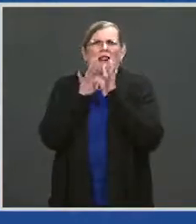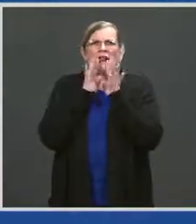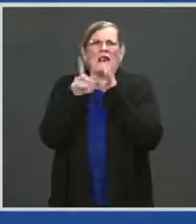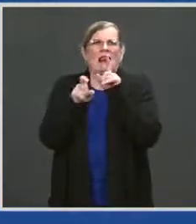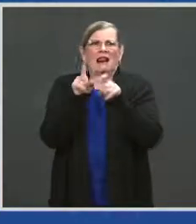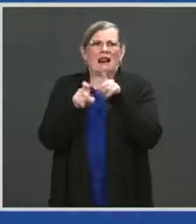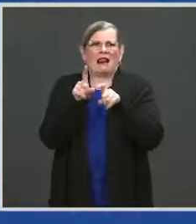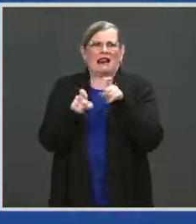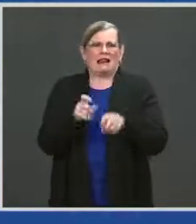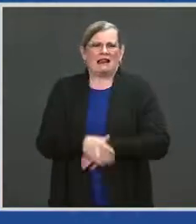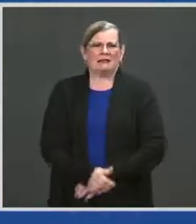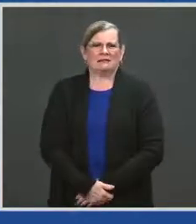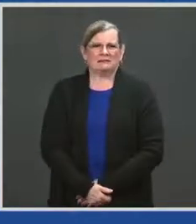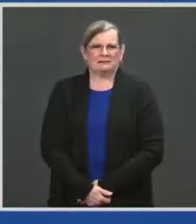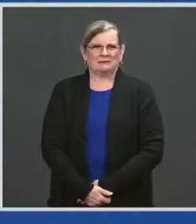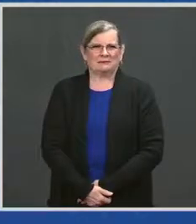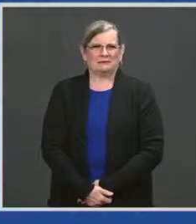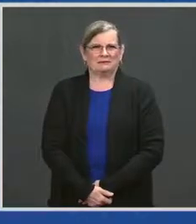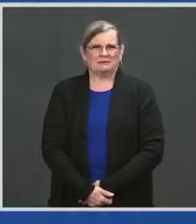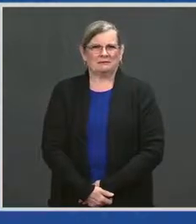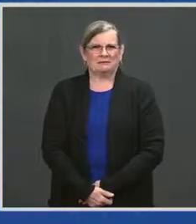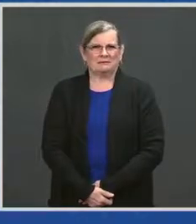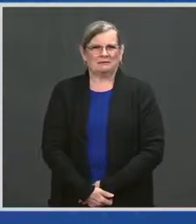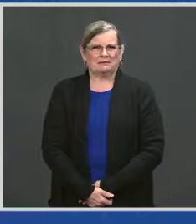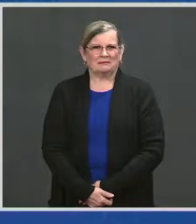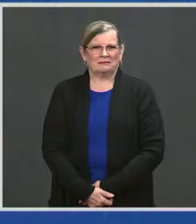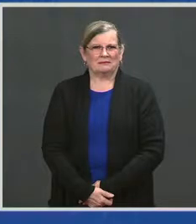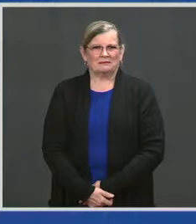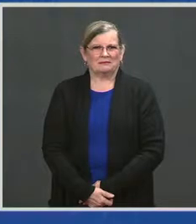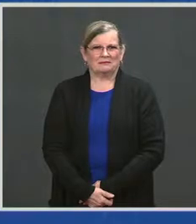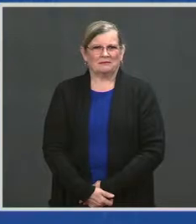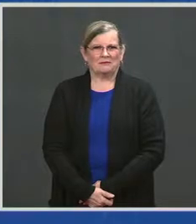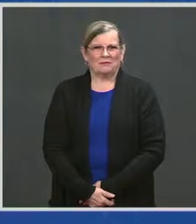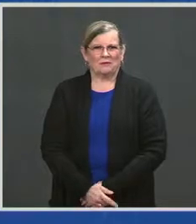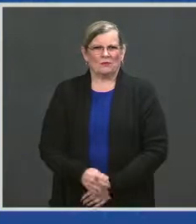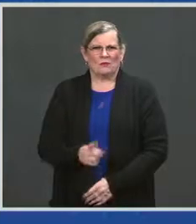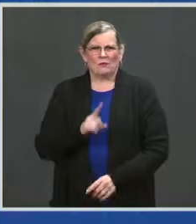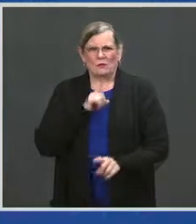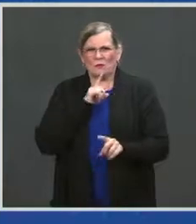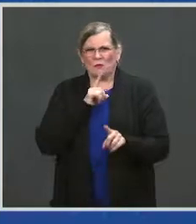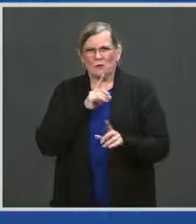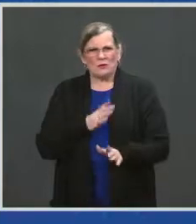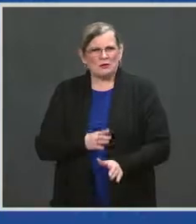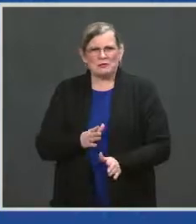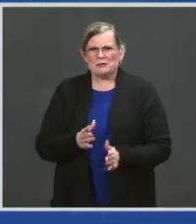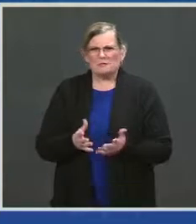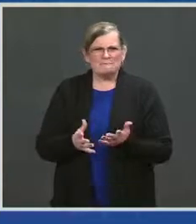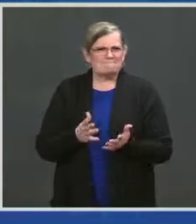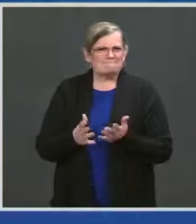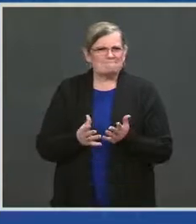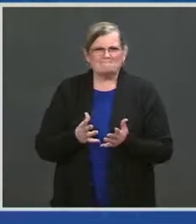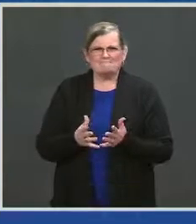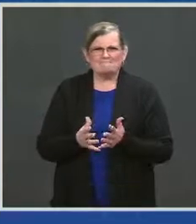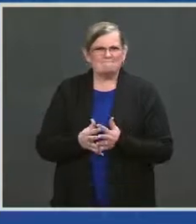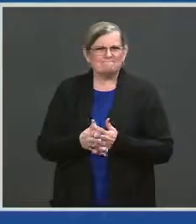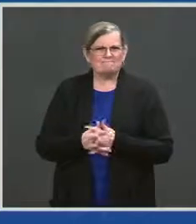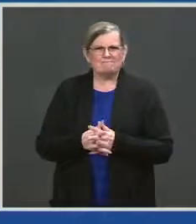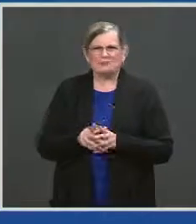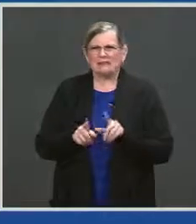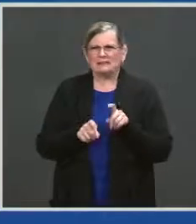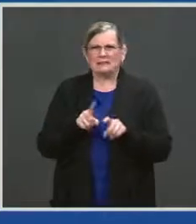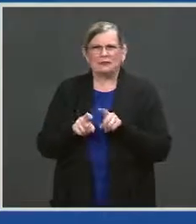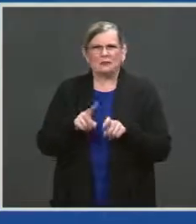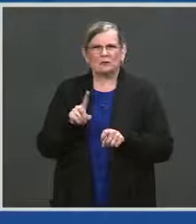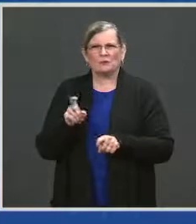McConnell says he's going to fight your administration every step of the way. What is your reaction to that?